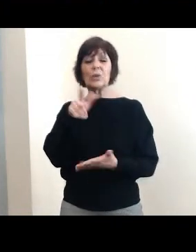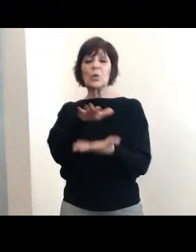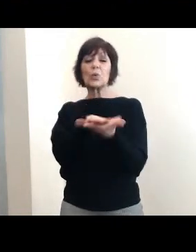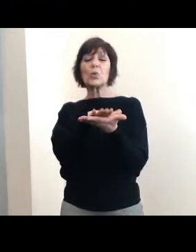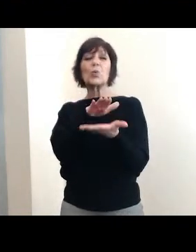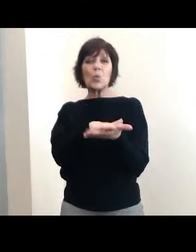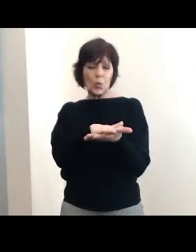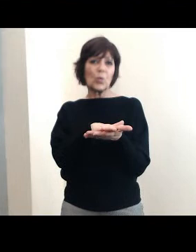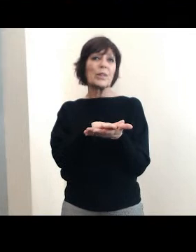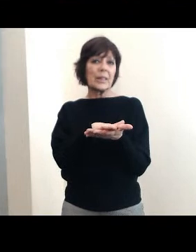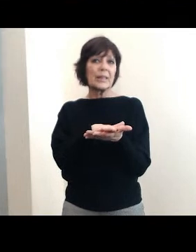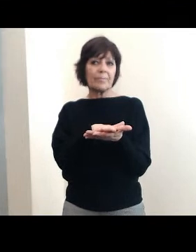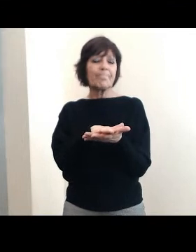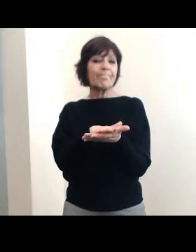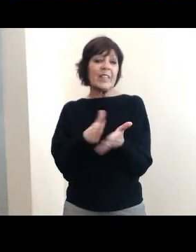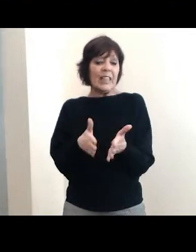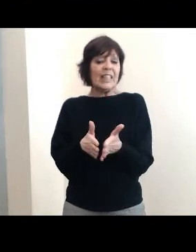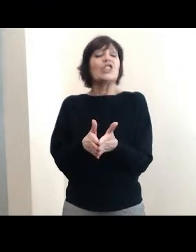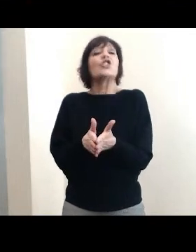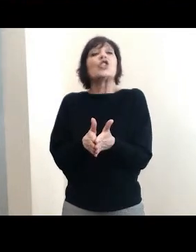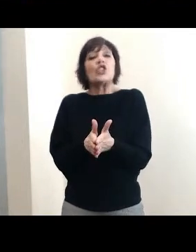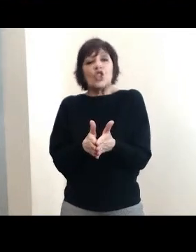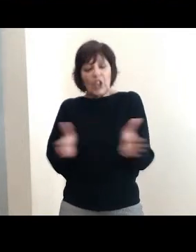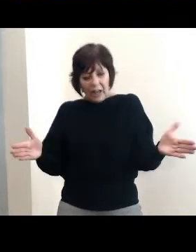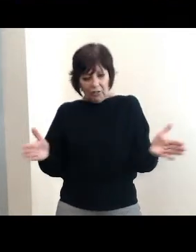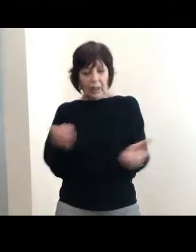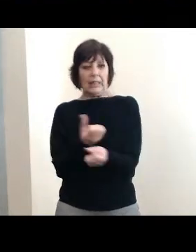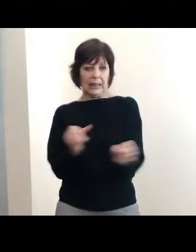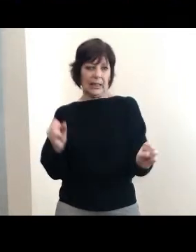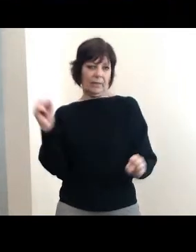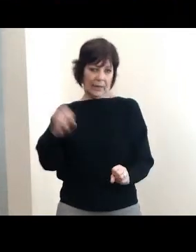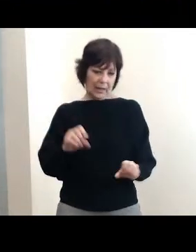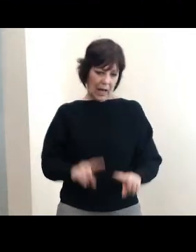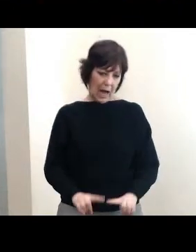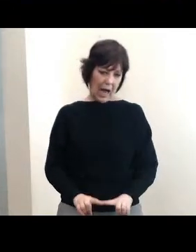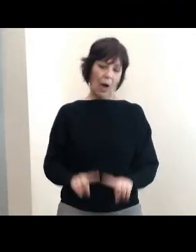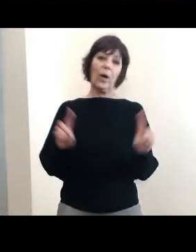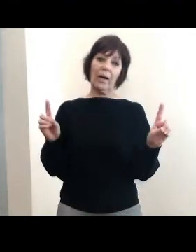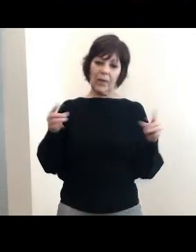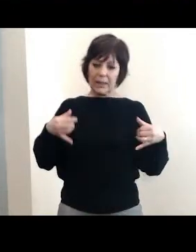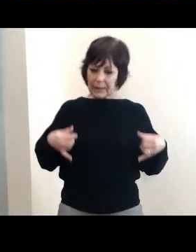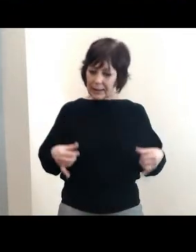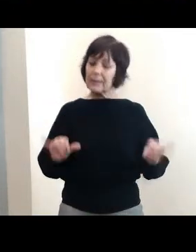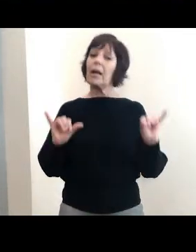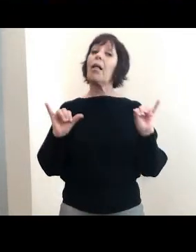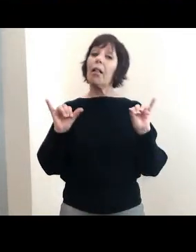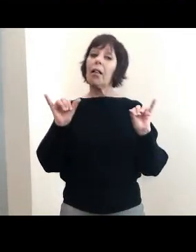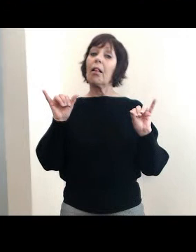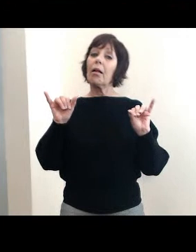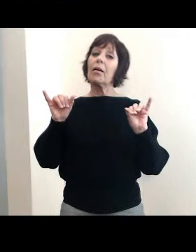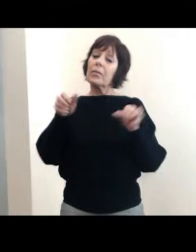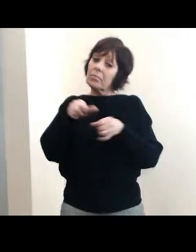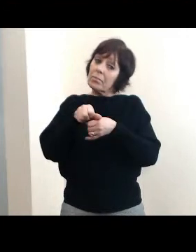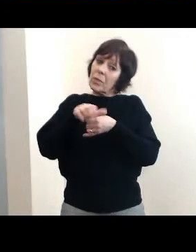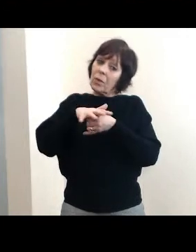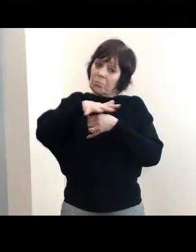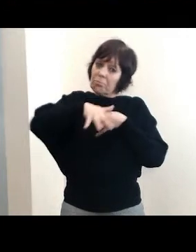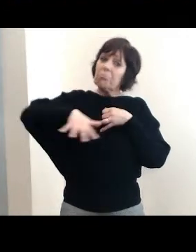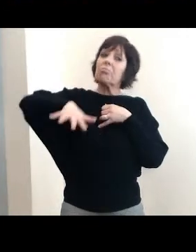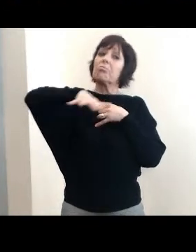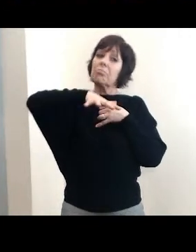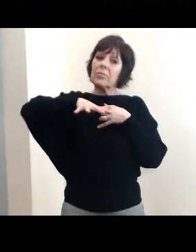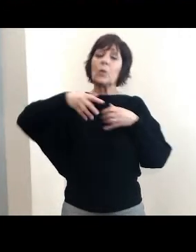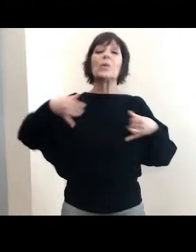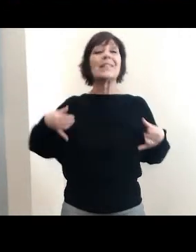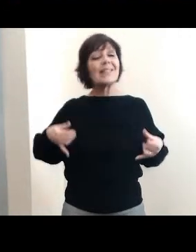schools again are generally safe places. However, there is still infection with COVID-19 in the schools, and